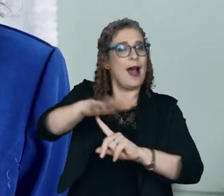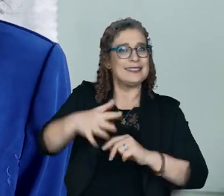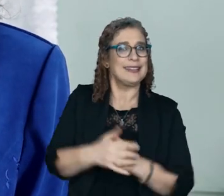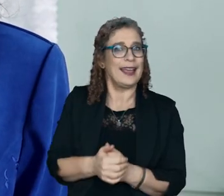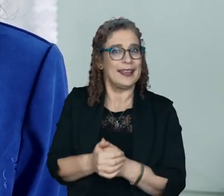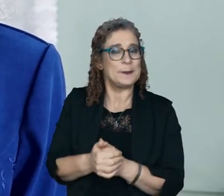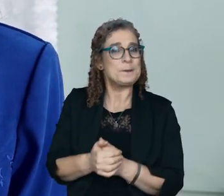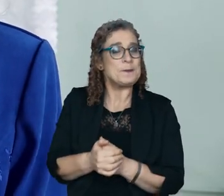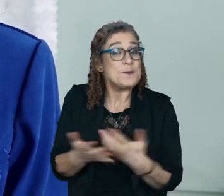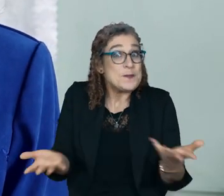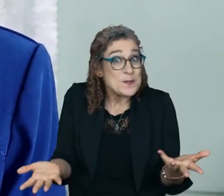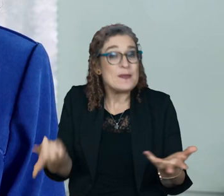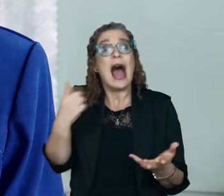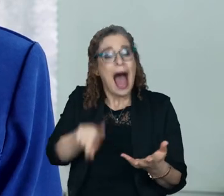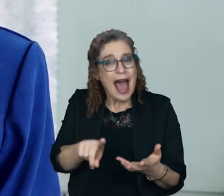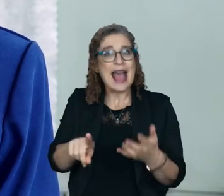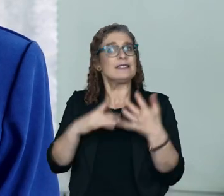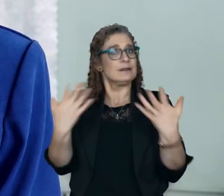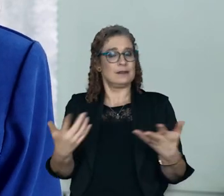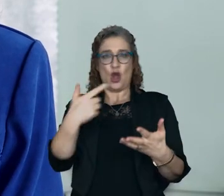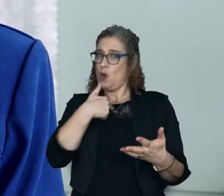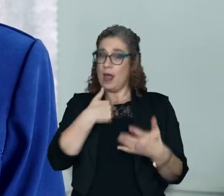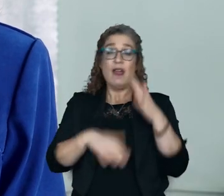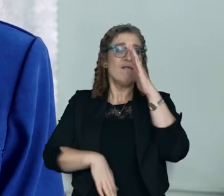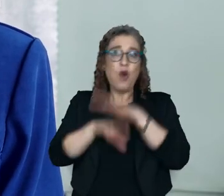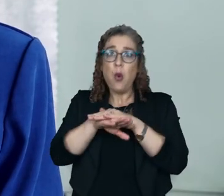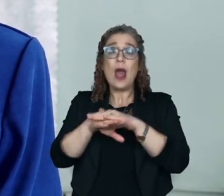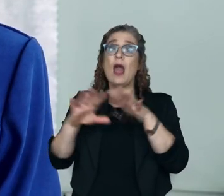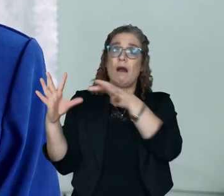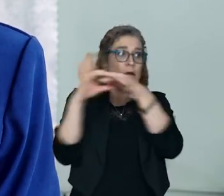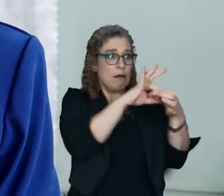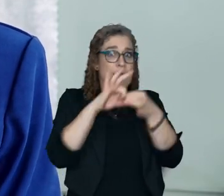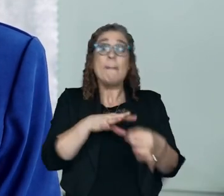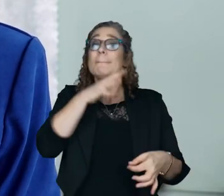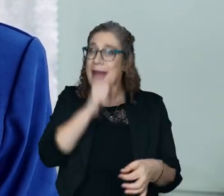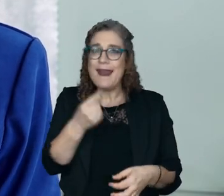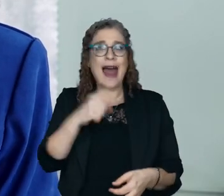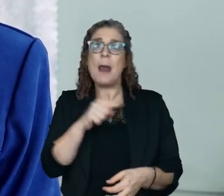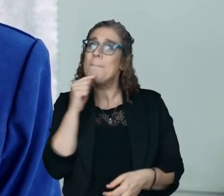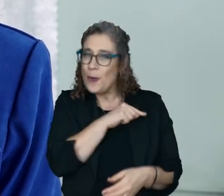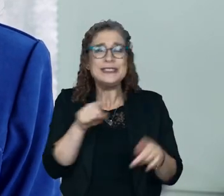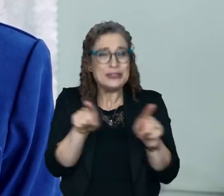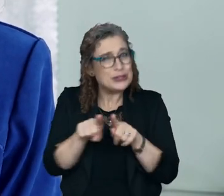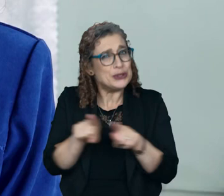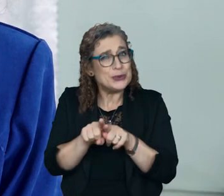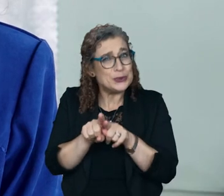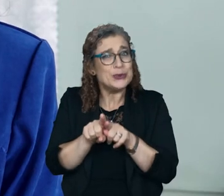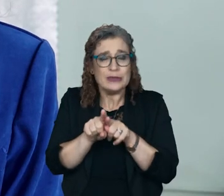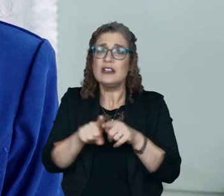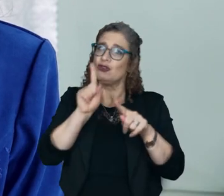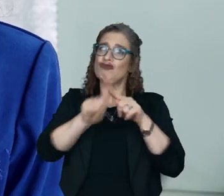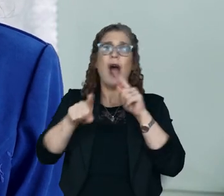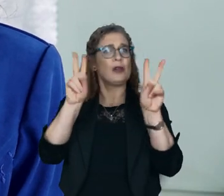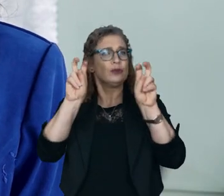the same time fully involve men and boys in redefining